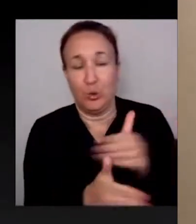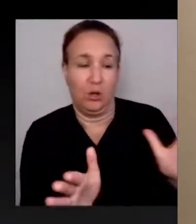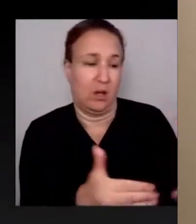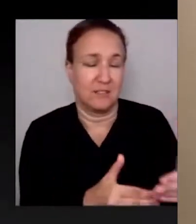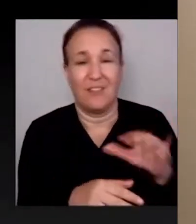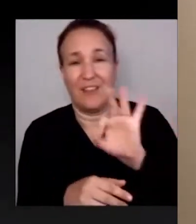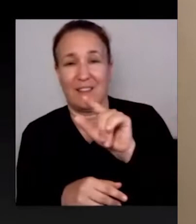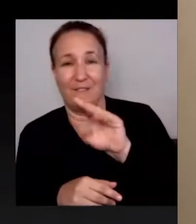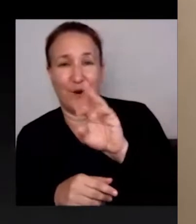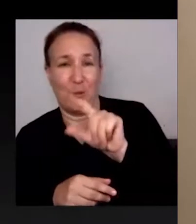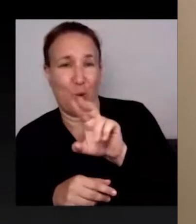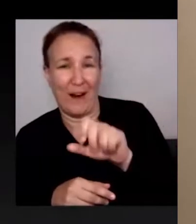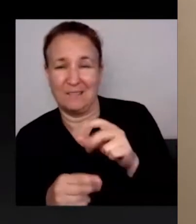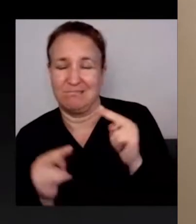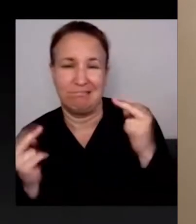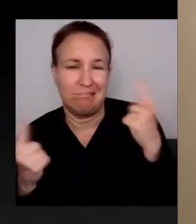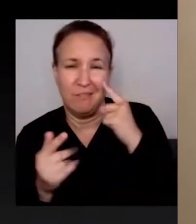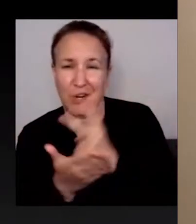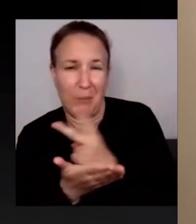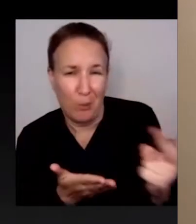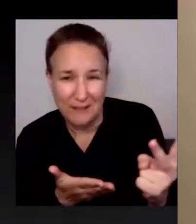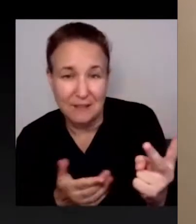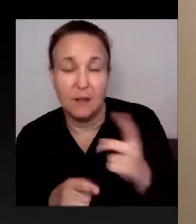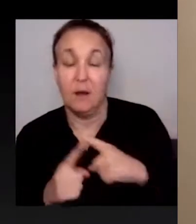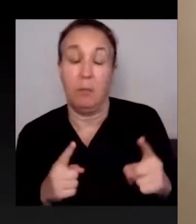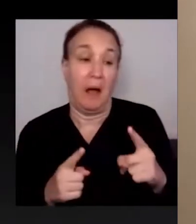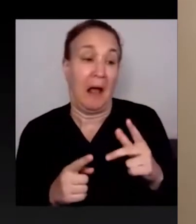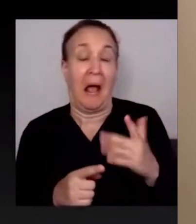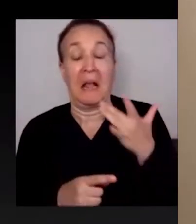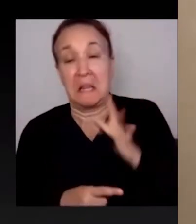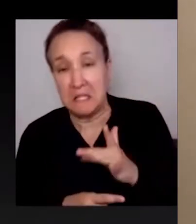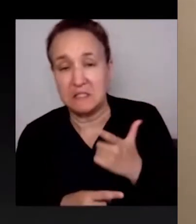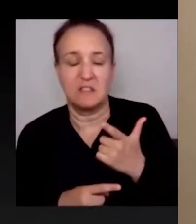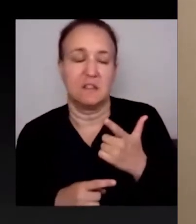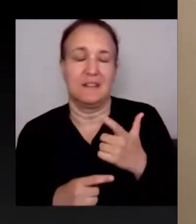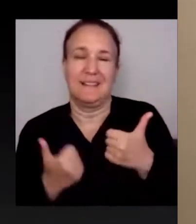weeks, but at least it gets gamers up and running with these consoles.